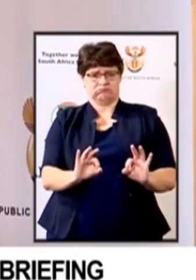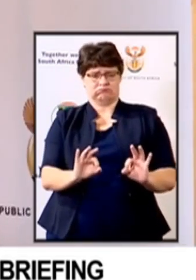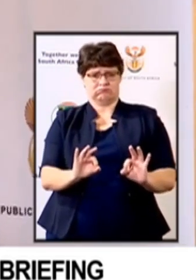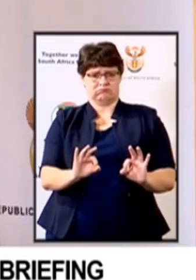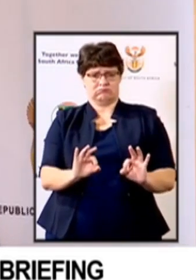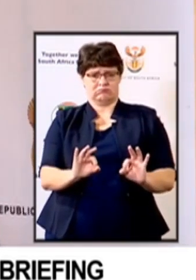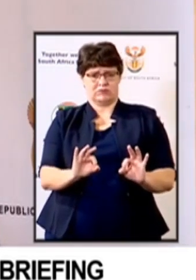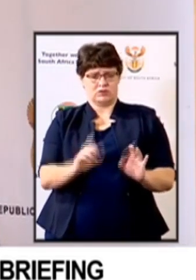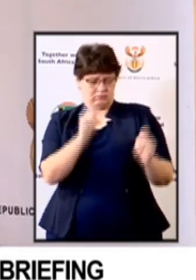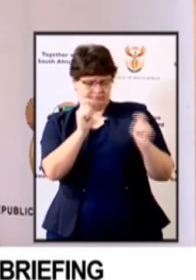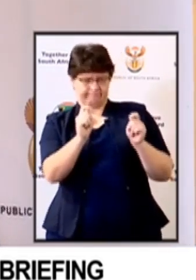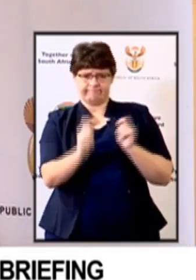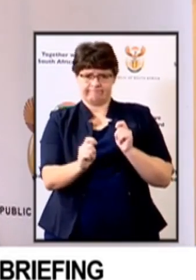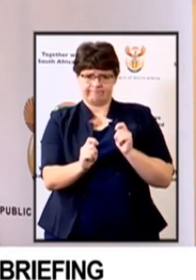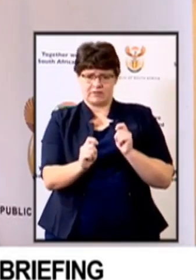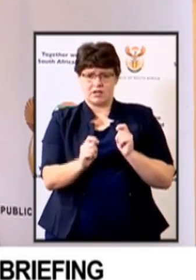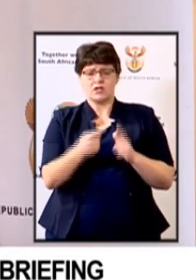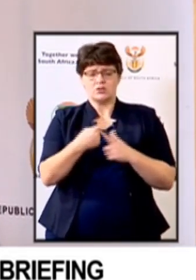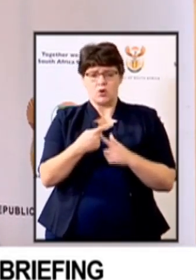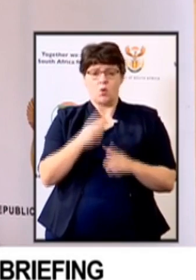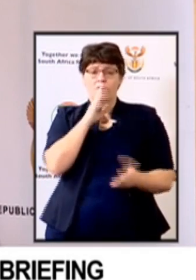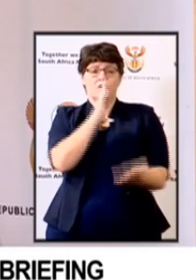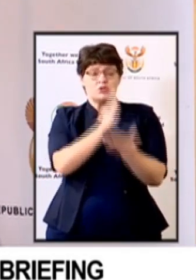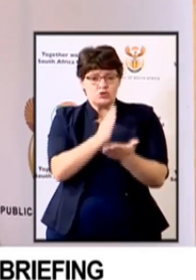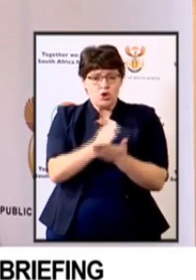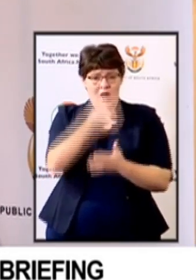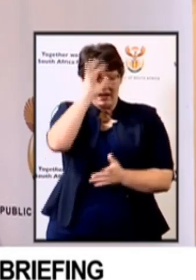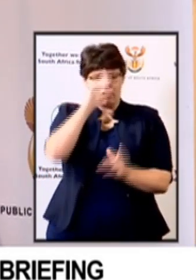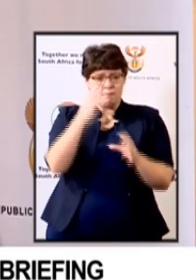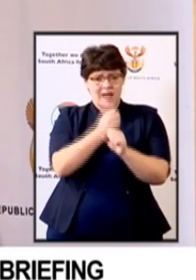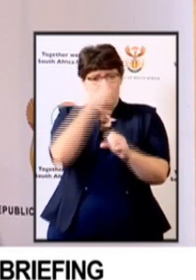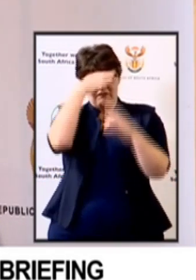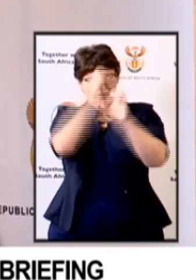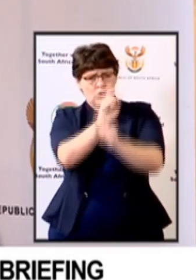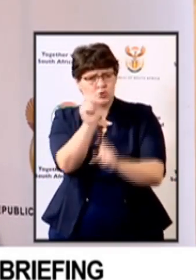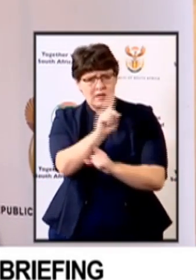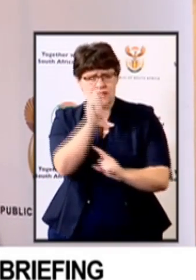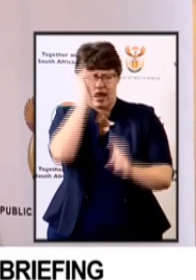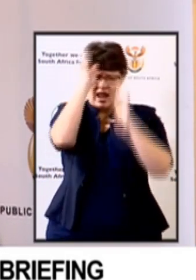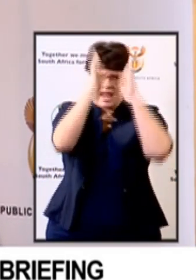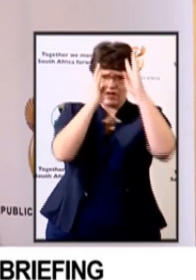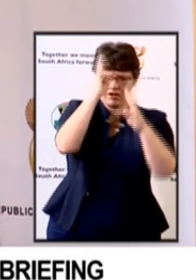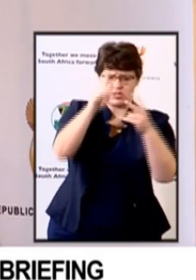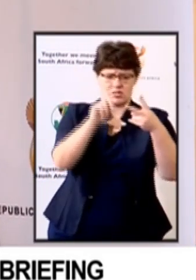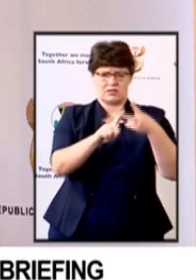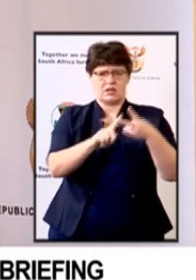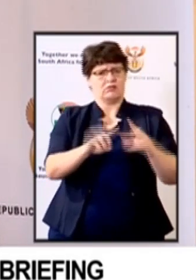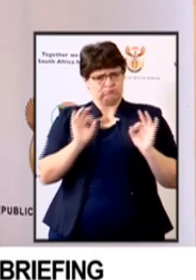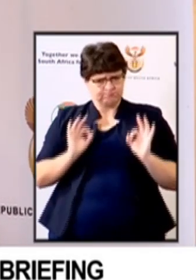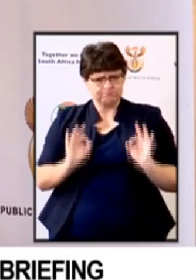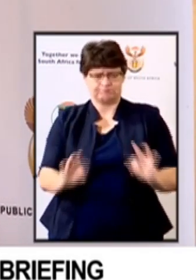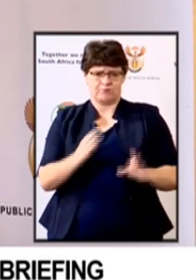government, focusing on, among others, innovation and efficiency.